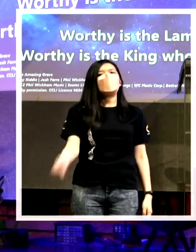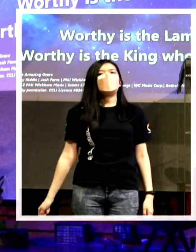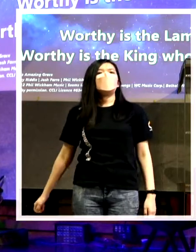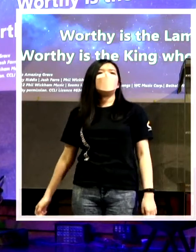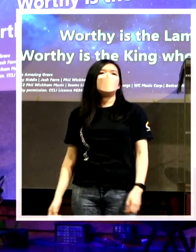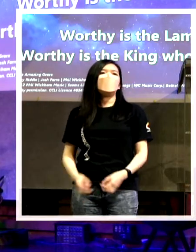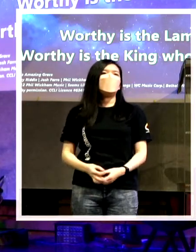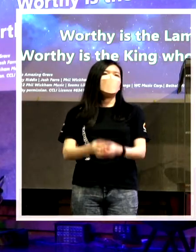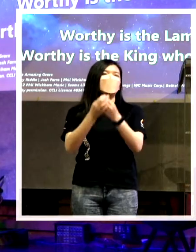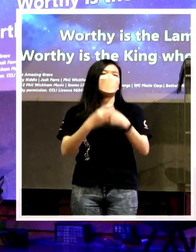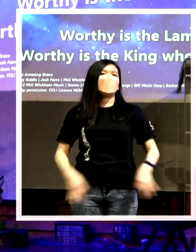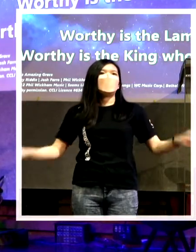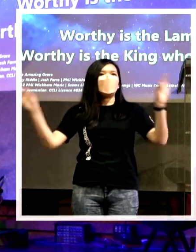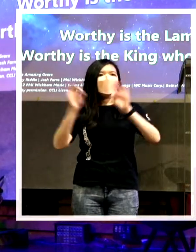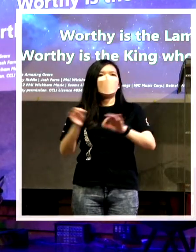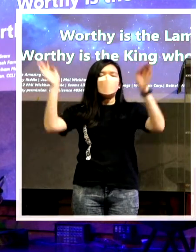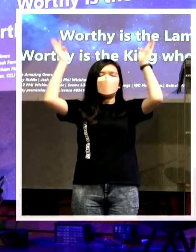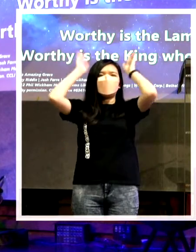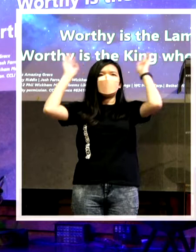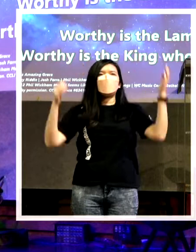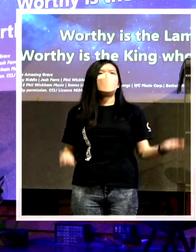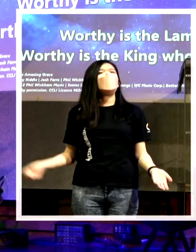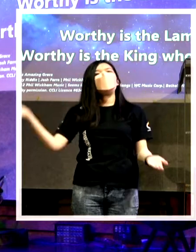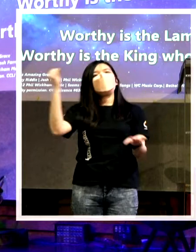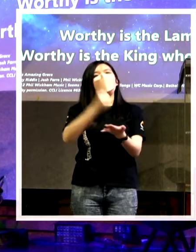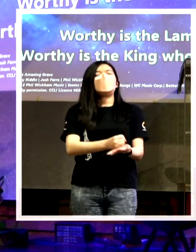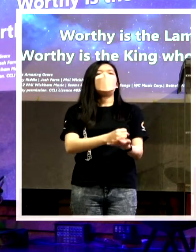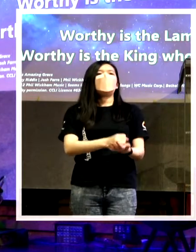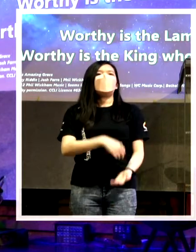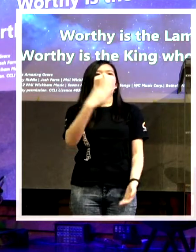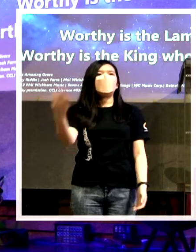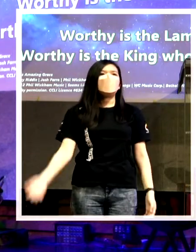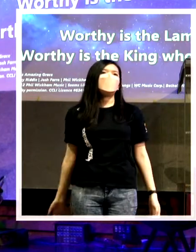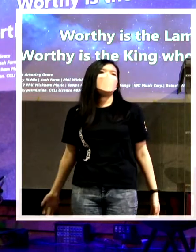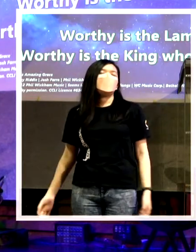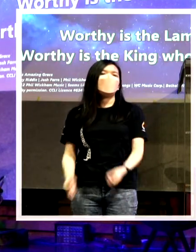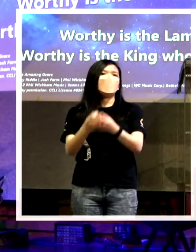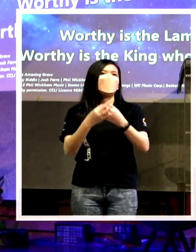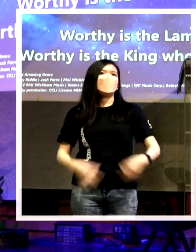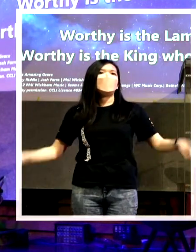the King who conquered the grave.